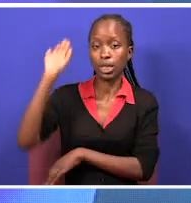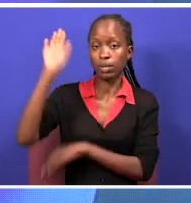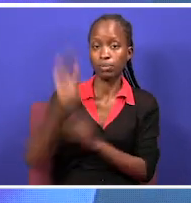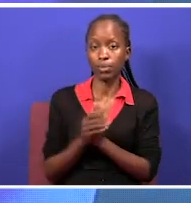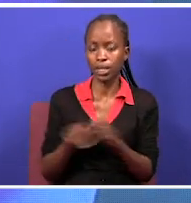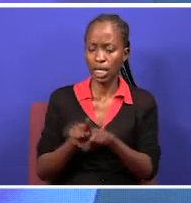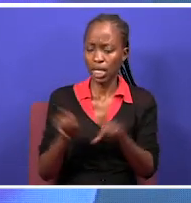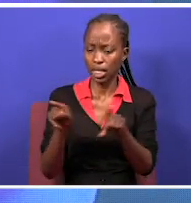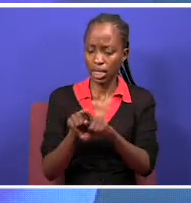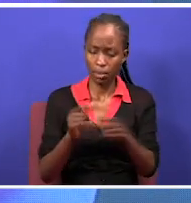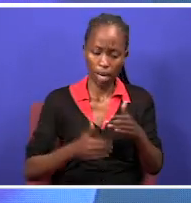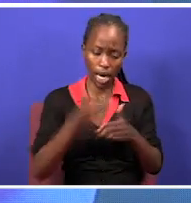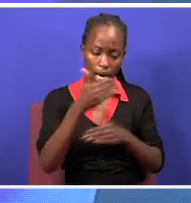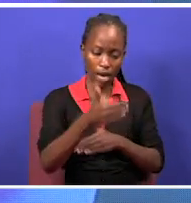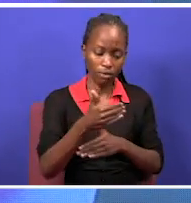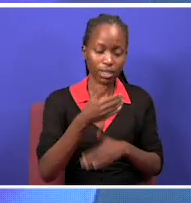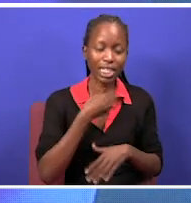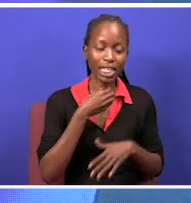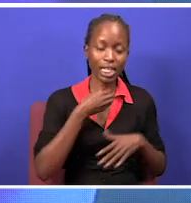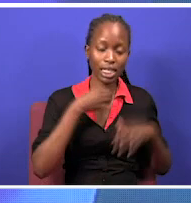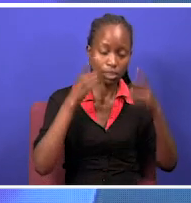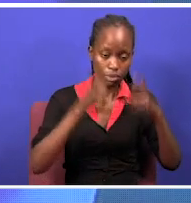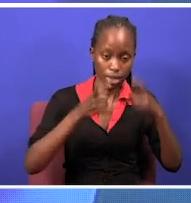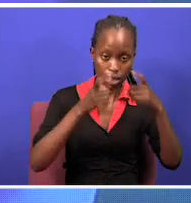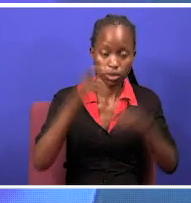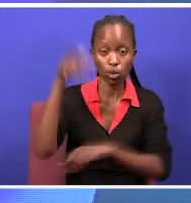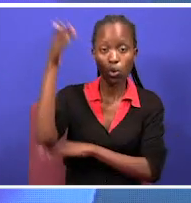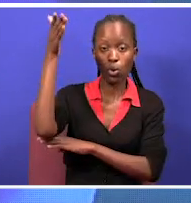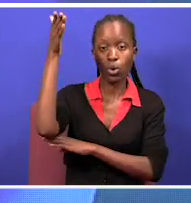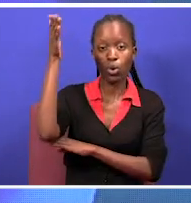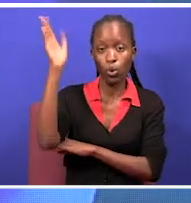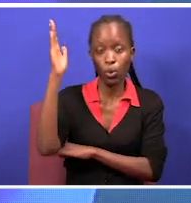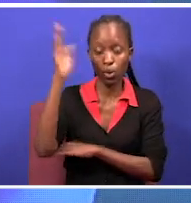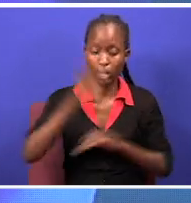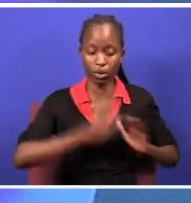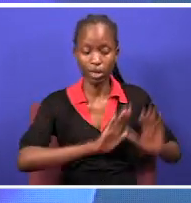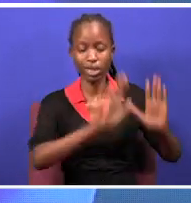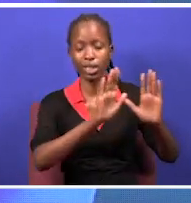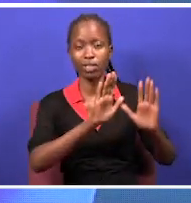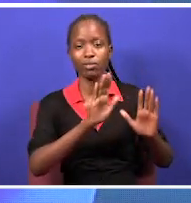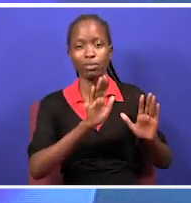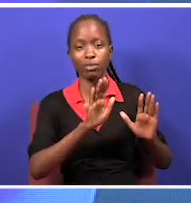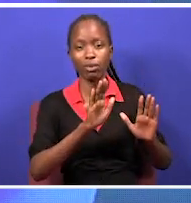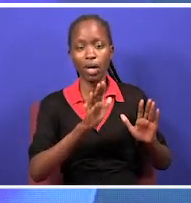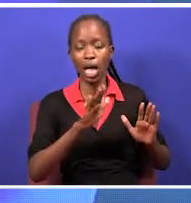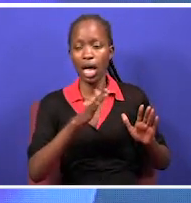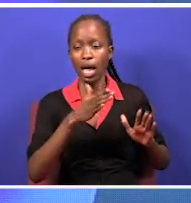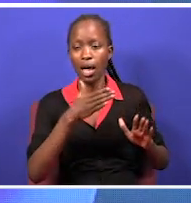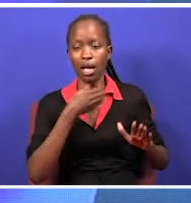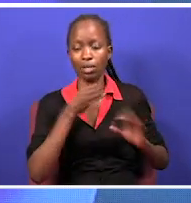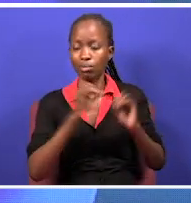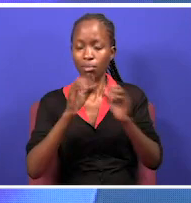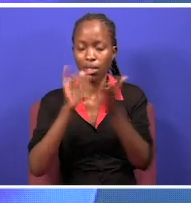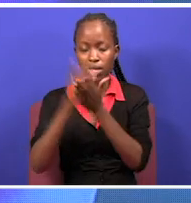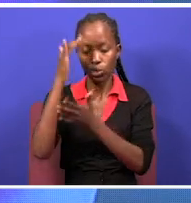And even after man falls and sins, God does not abandon Project Man. That's why Christ